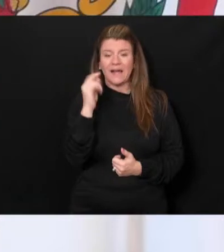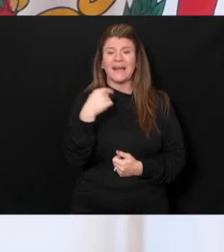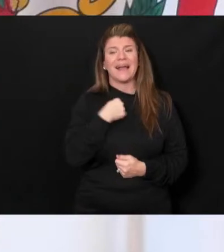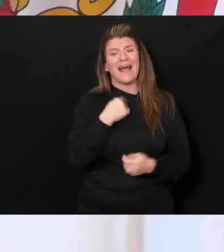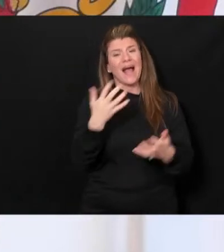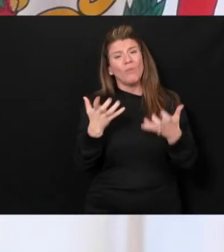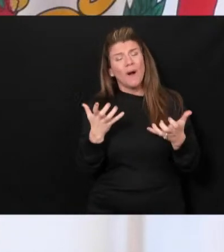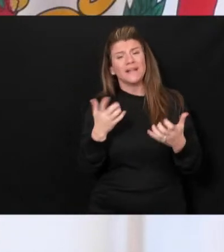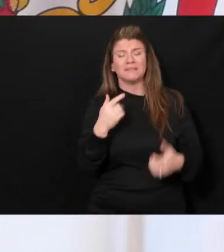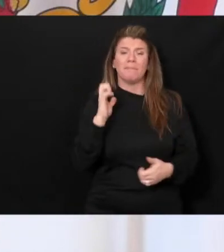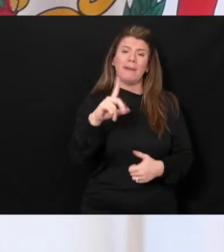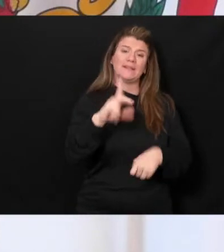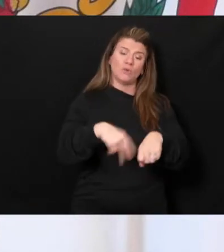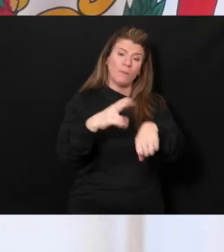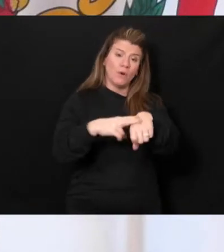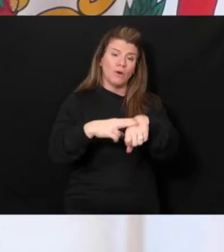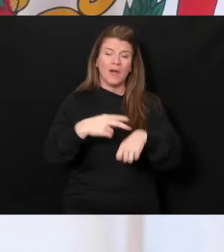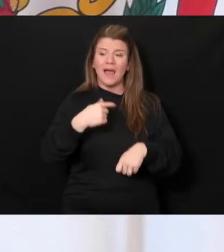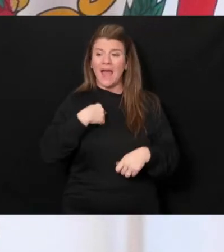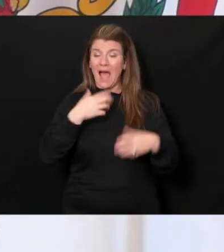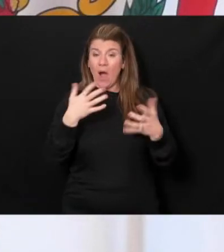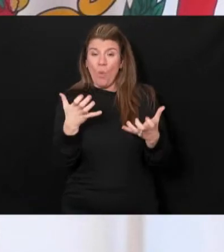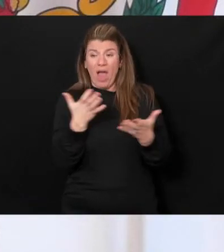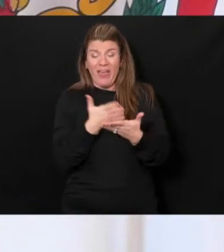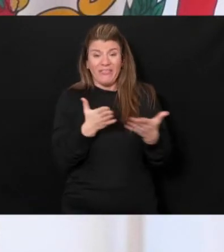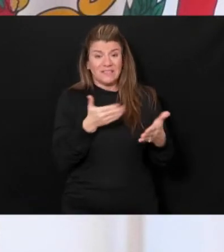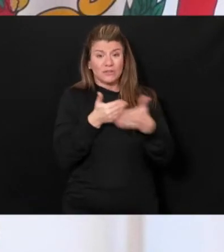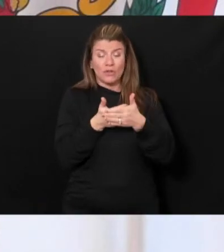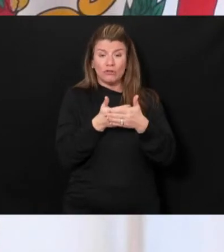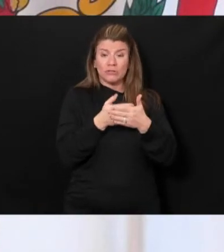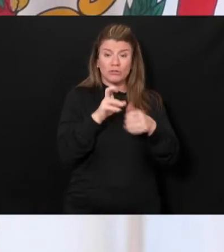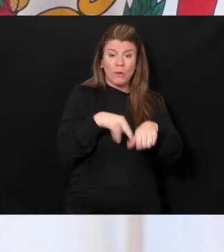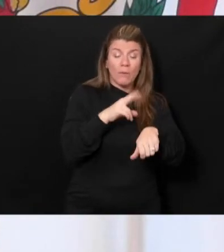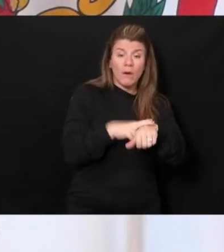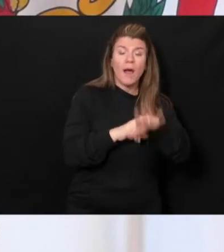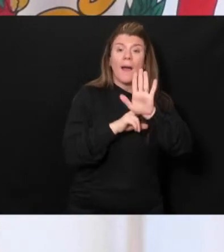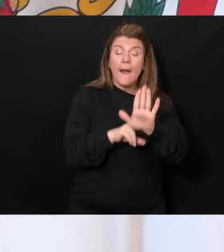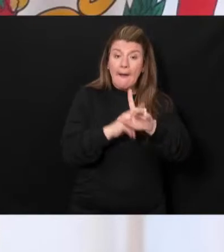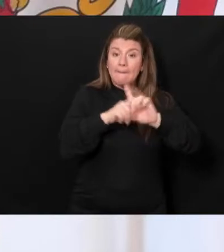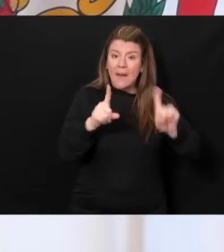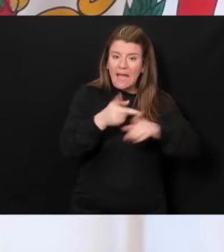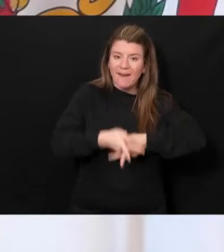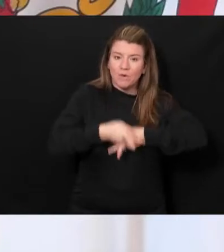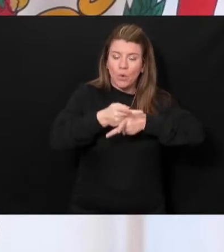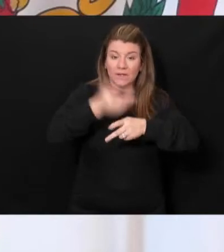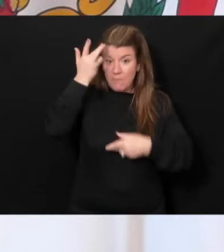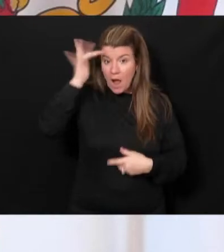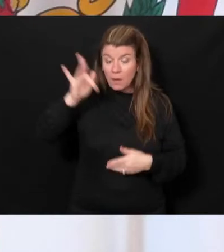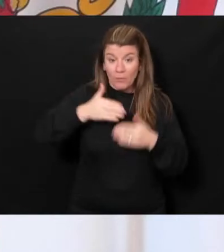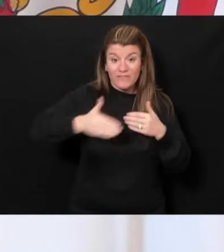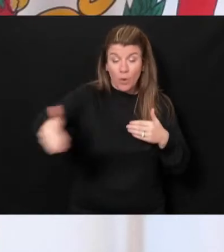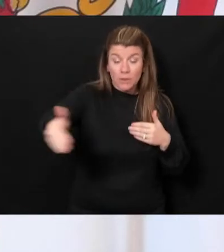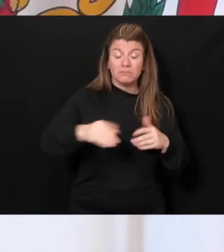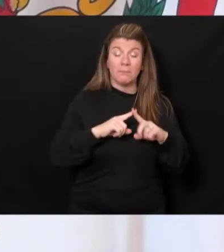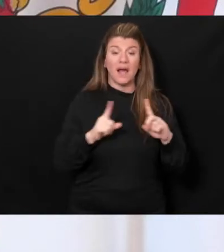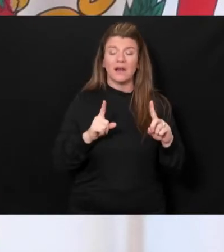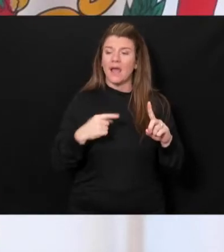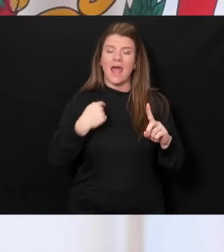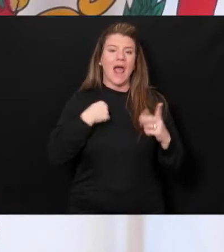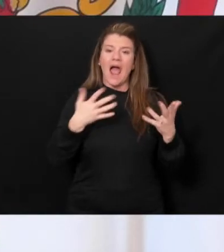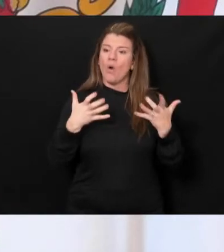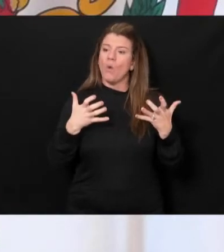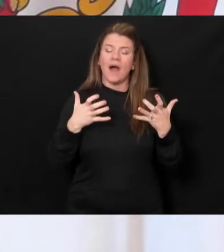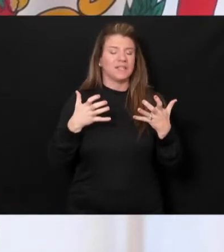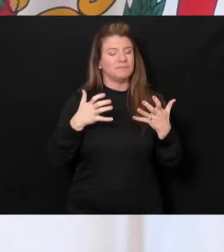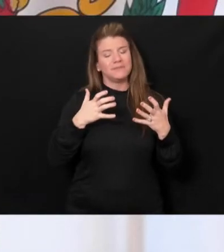be back to normal. I want us to be as close back to normal. I want us to be smart going forward, but I want us to be as